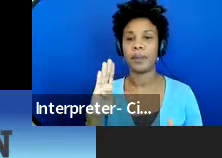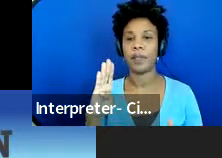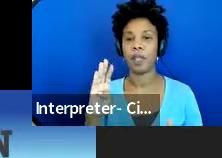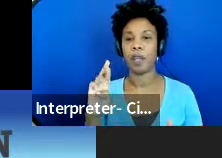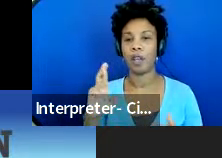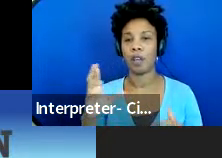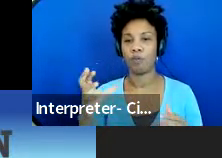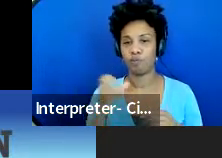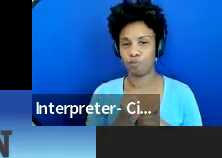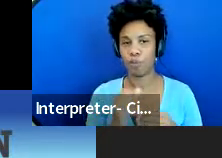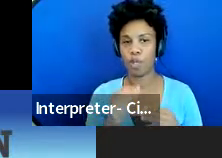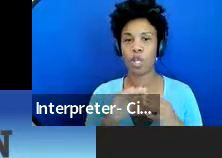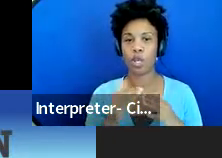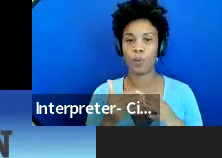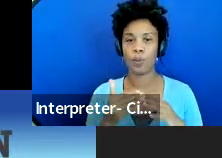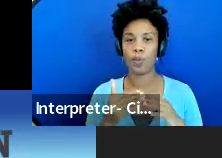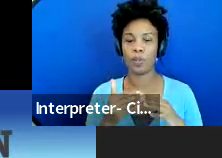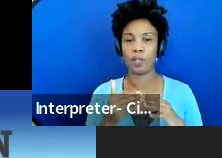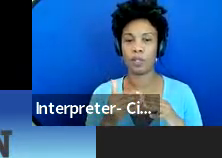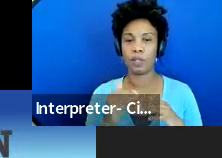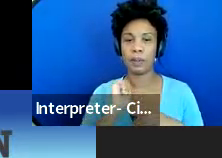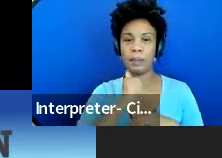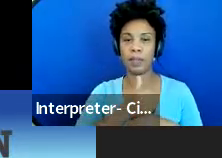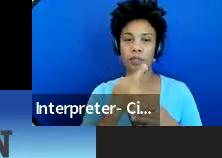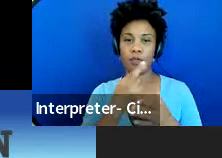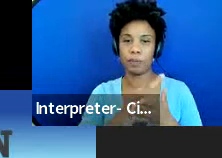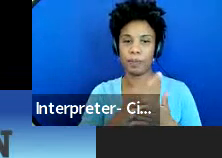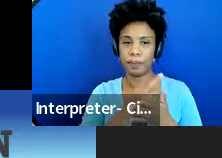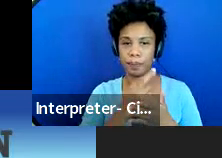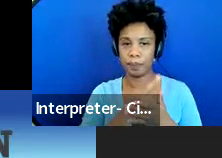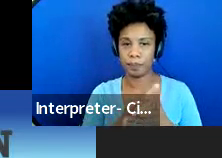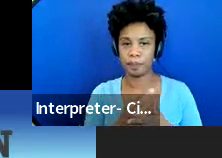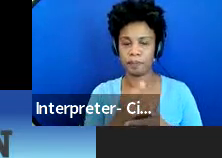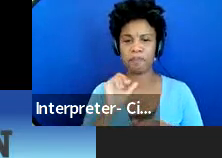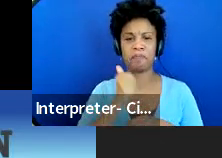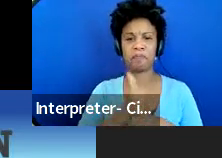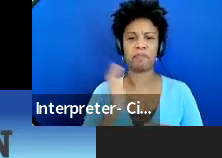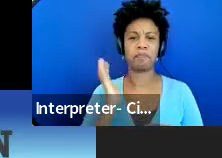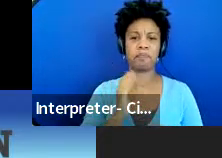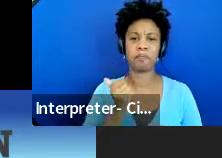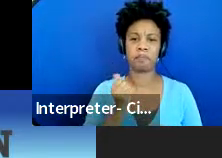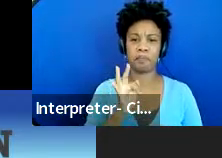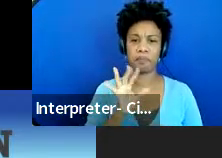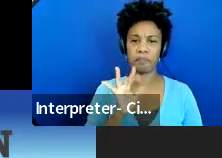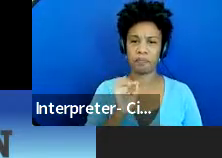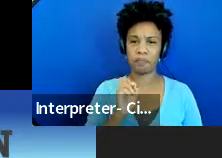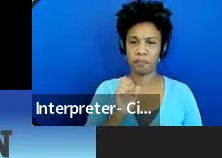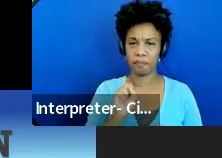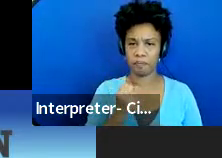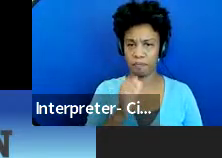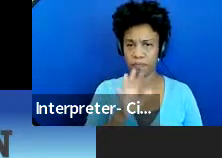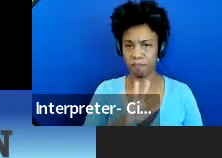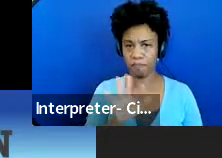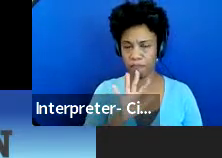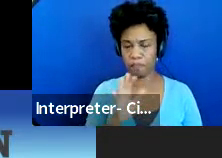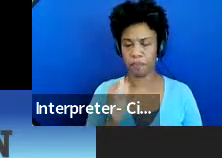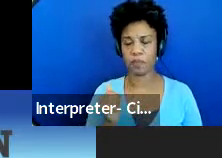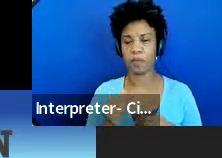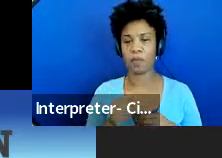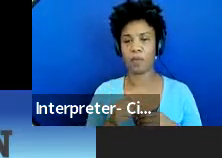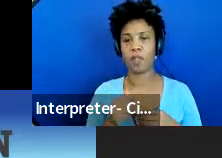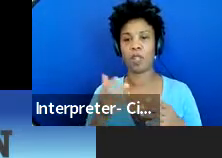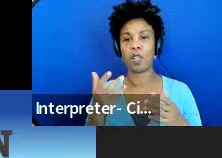was introduced in the 1980s. It's an inclusive approach that looks at rehabilitation and provision